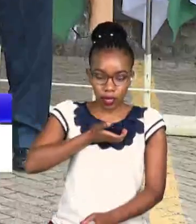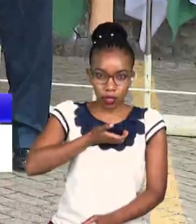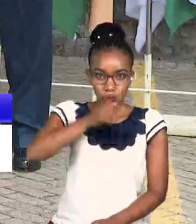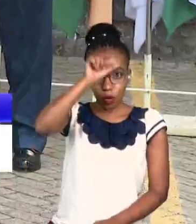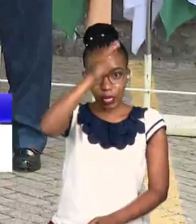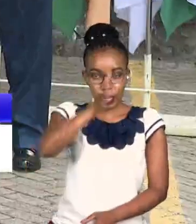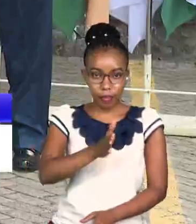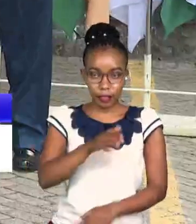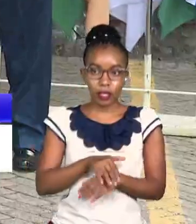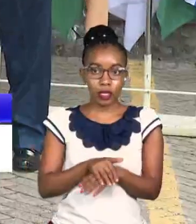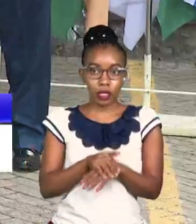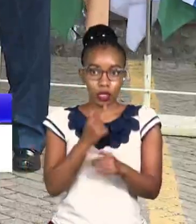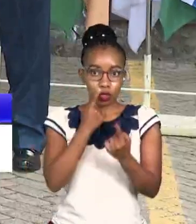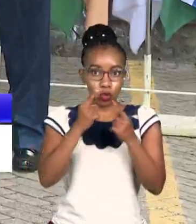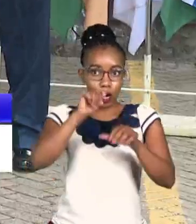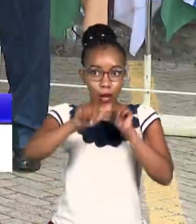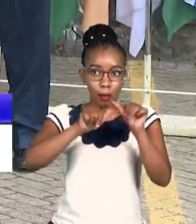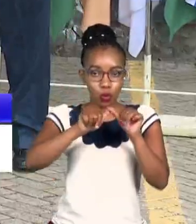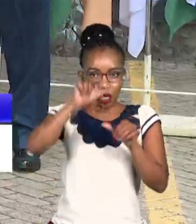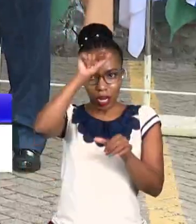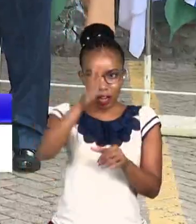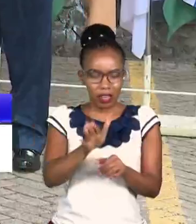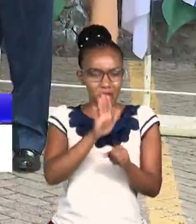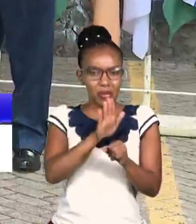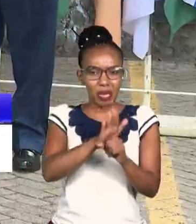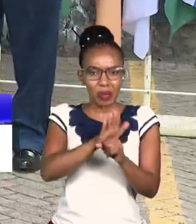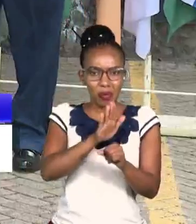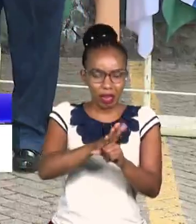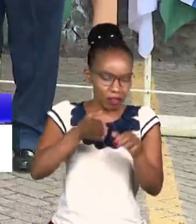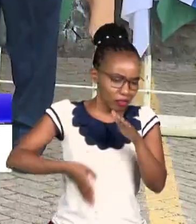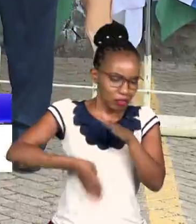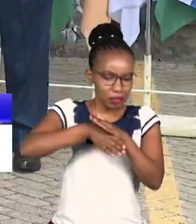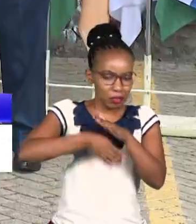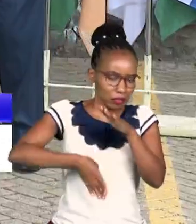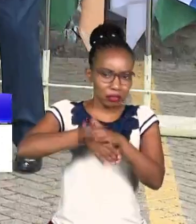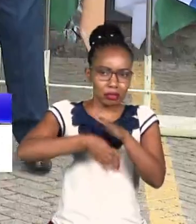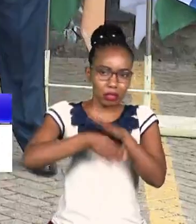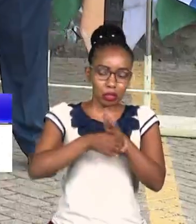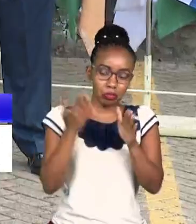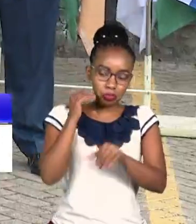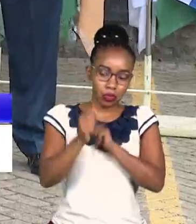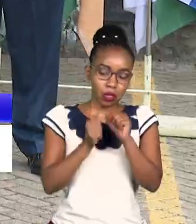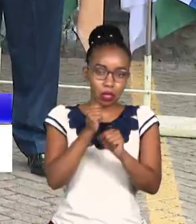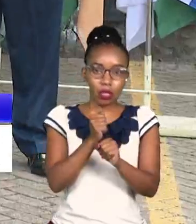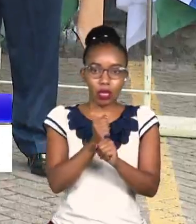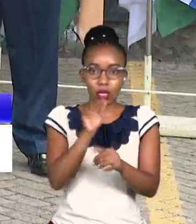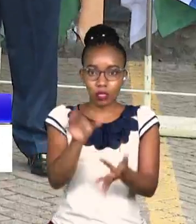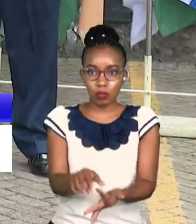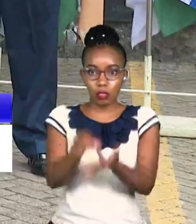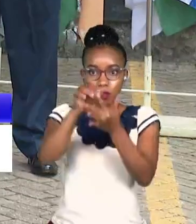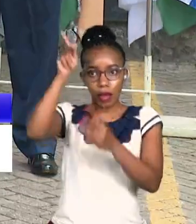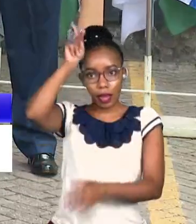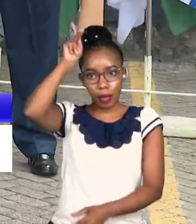Governors took note of the number of impeachment of governors that have taken place over the last 1 year, specifically in